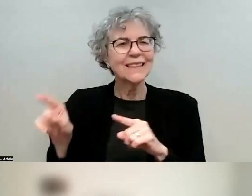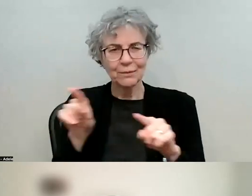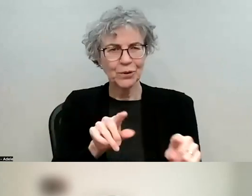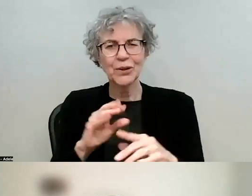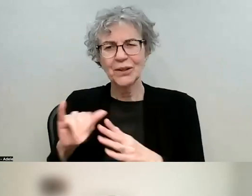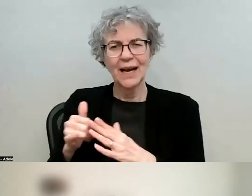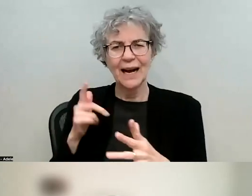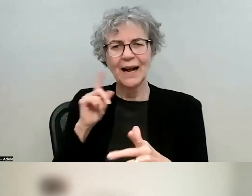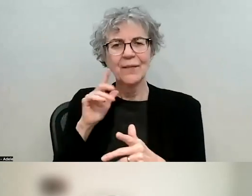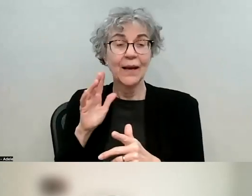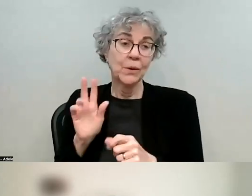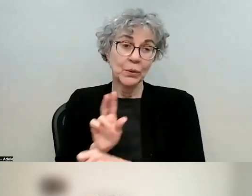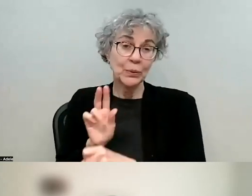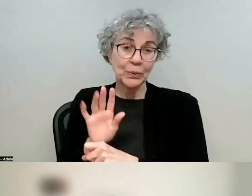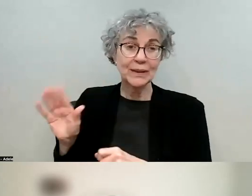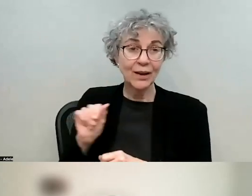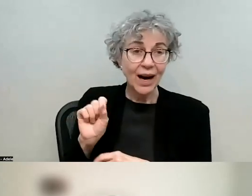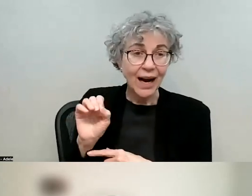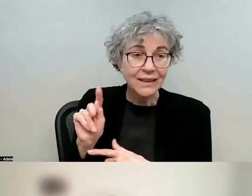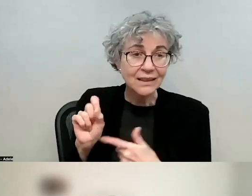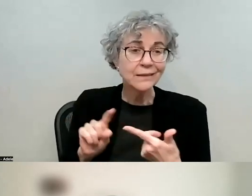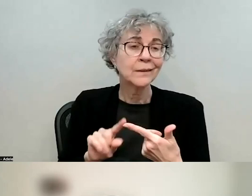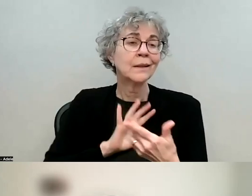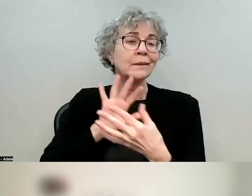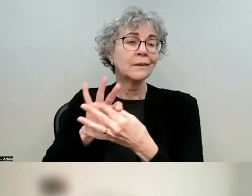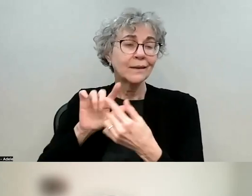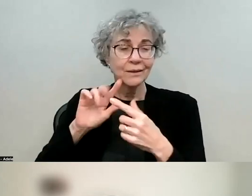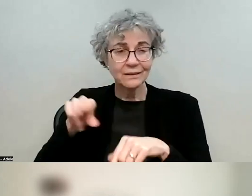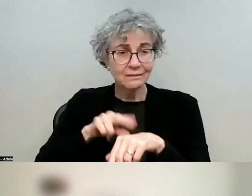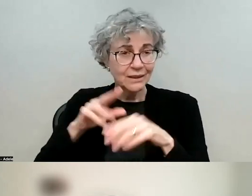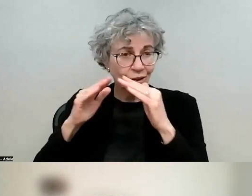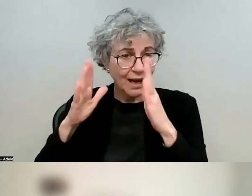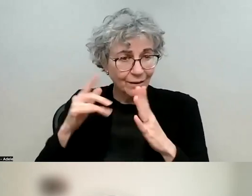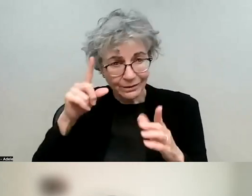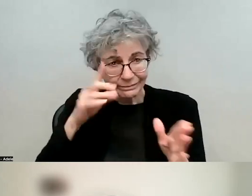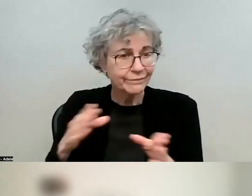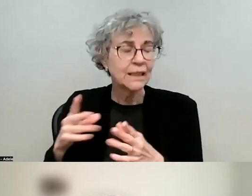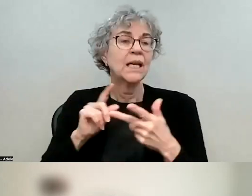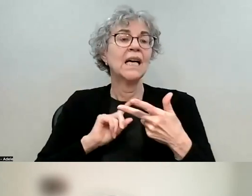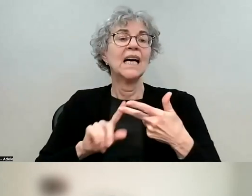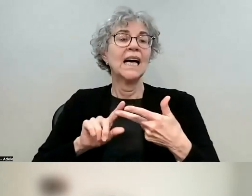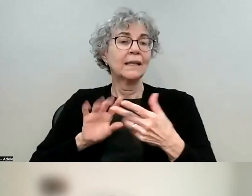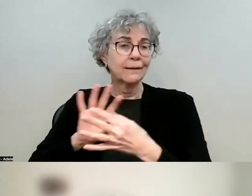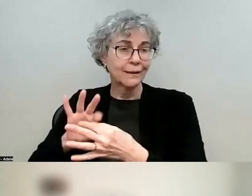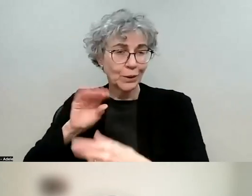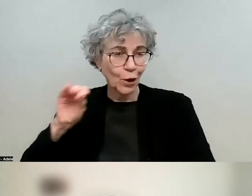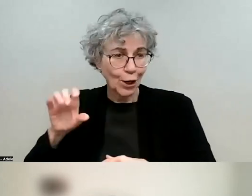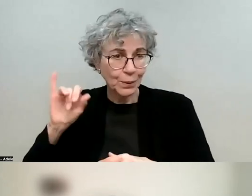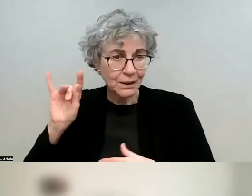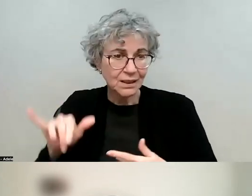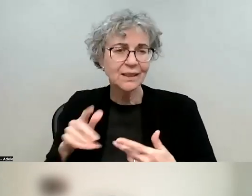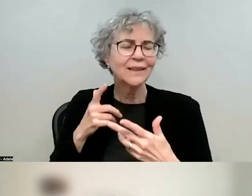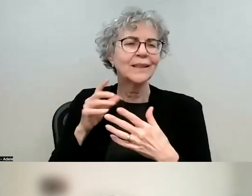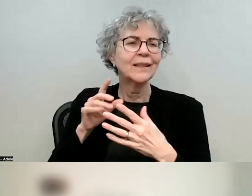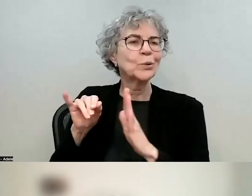again, leverage their assets, connect with the National Housing Strategy, connect with the city around what the needs are and how